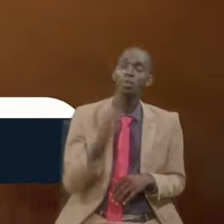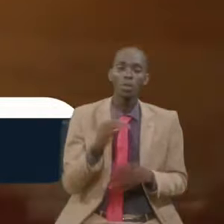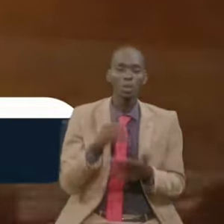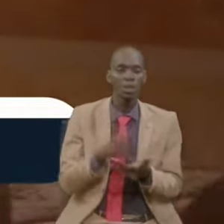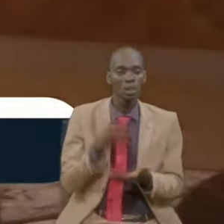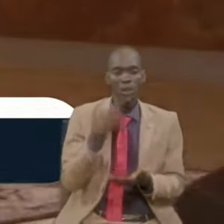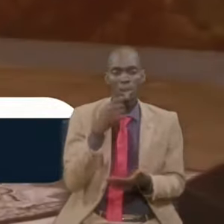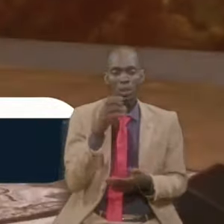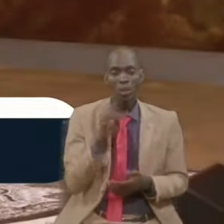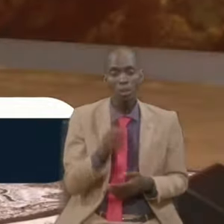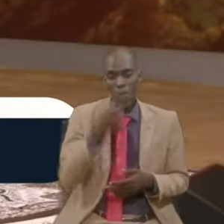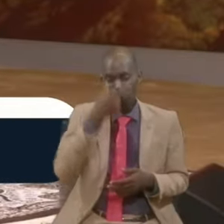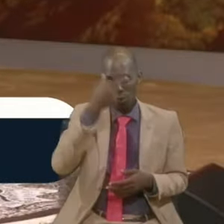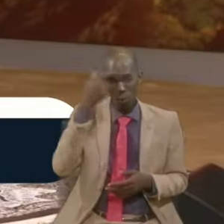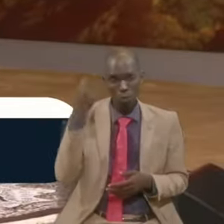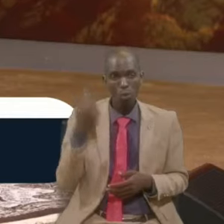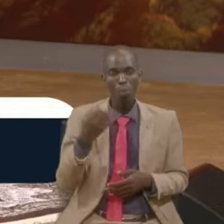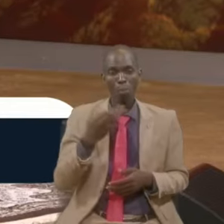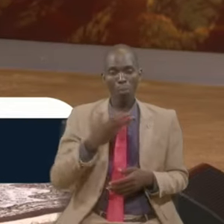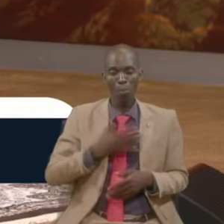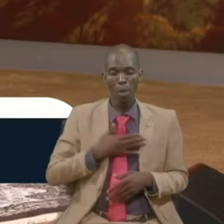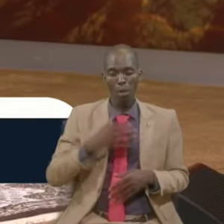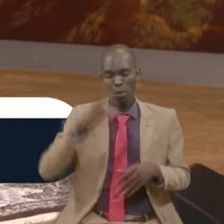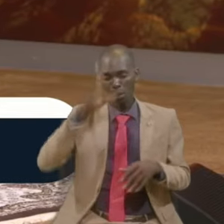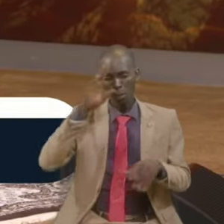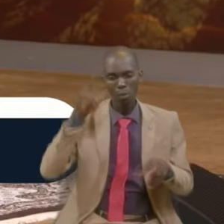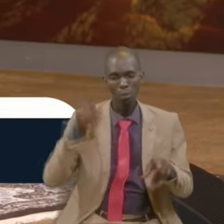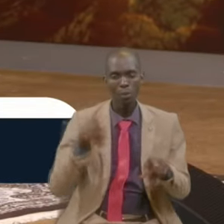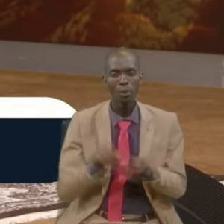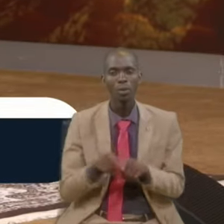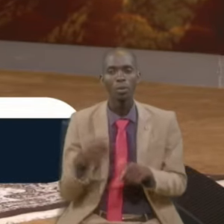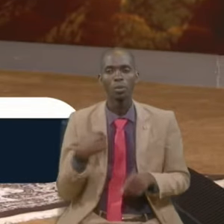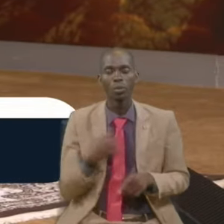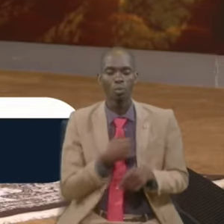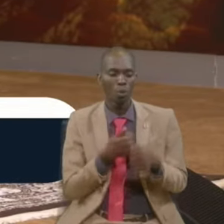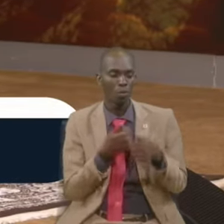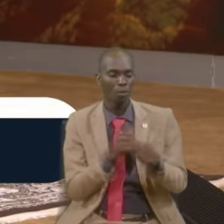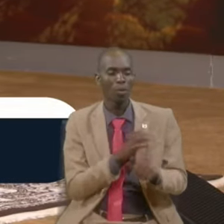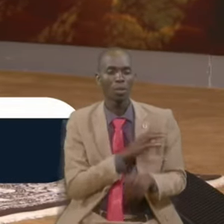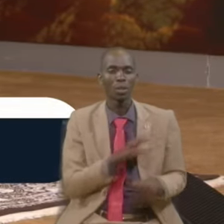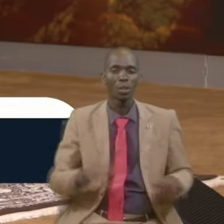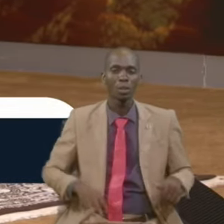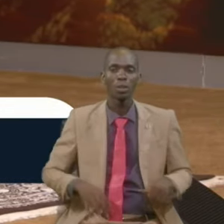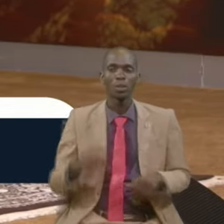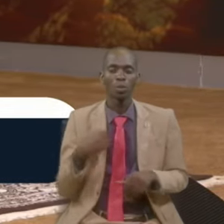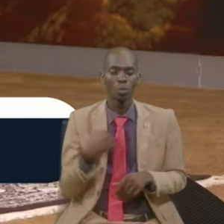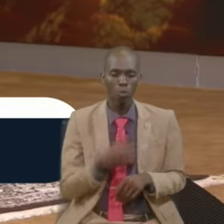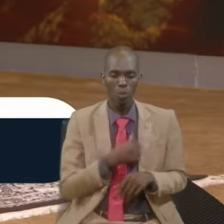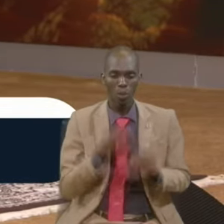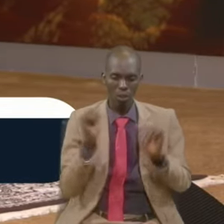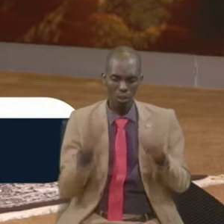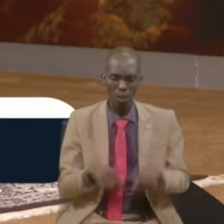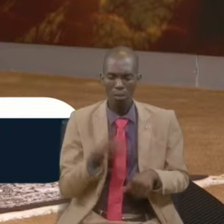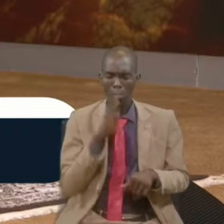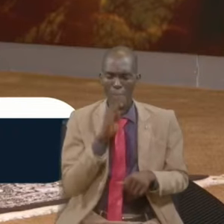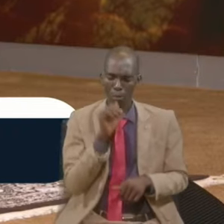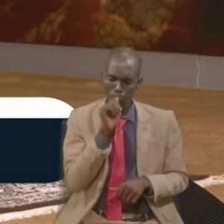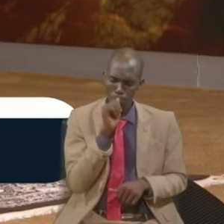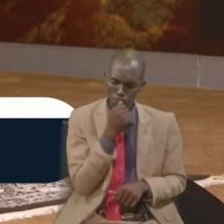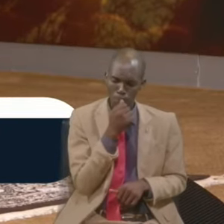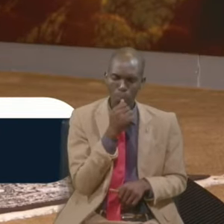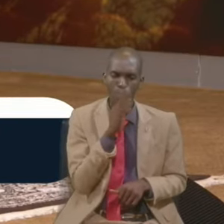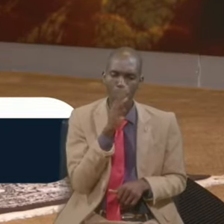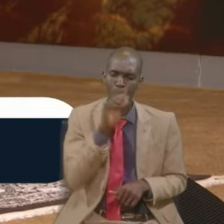says because we're brethren and we take after Christ, we can be patient. Be patient, therefore,